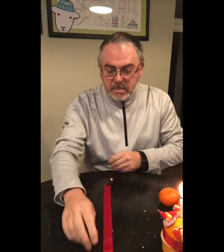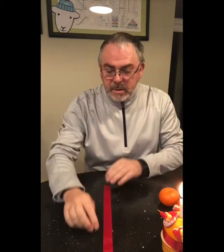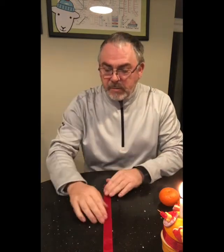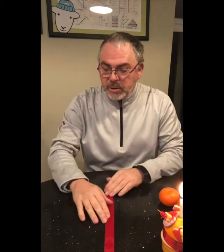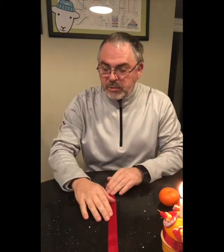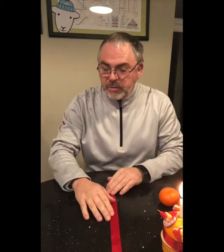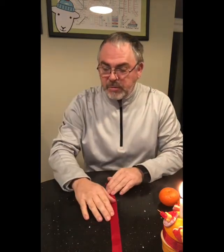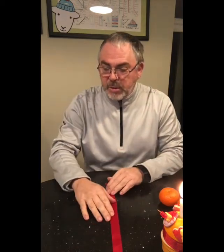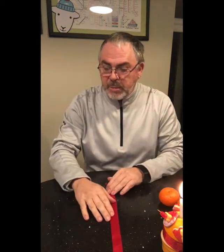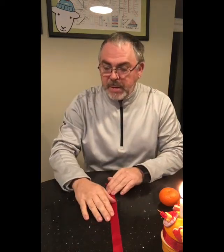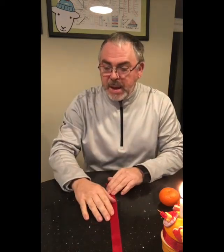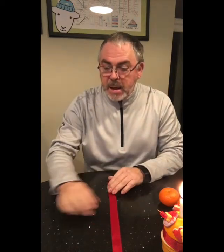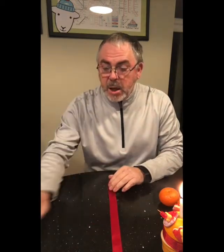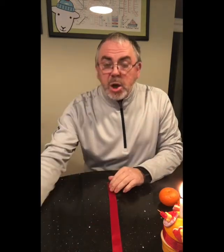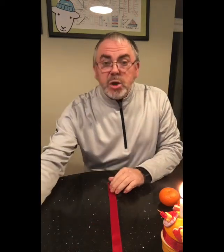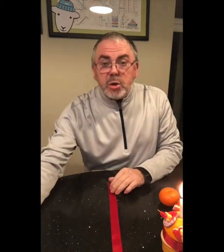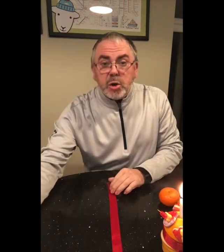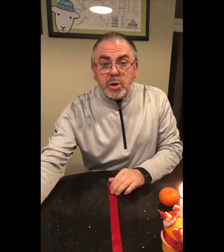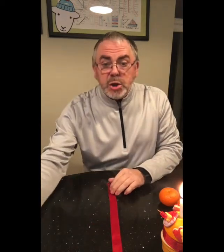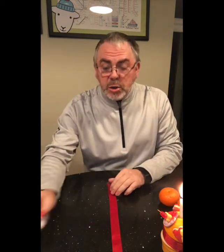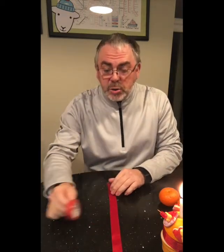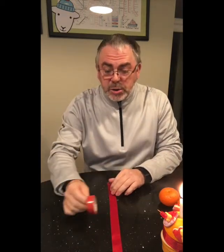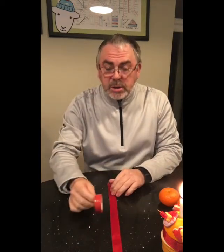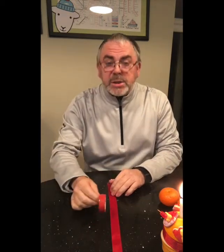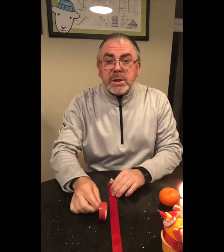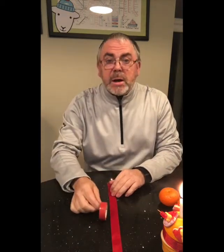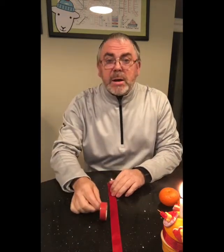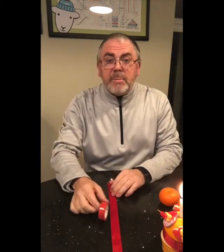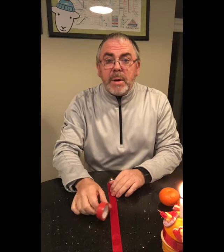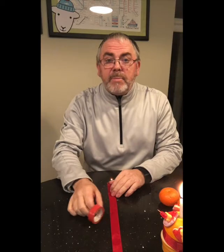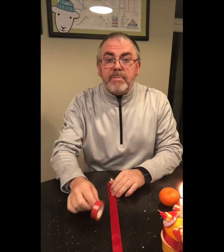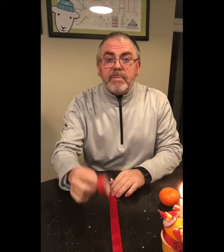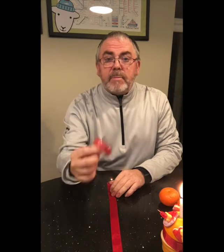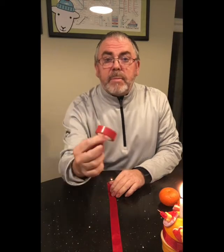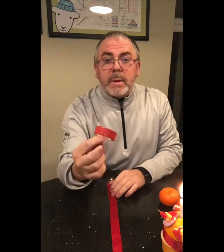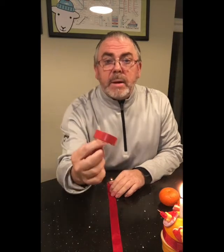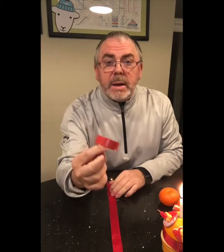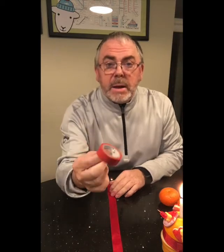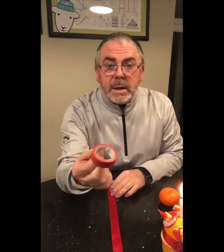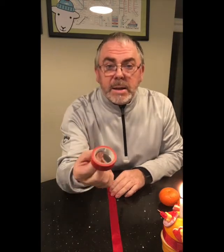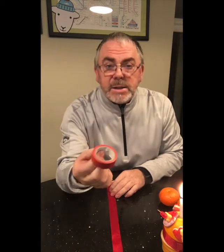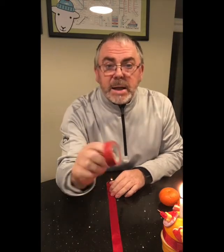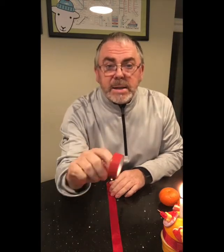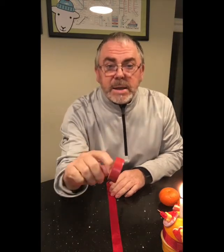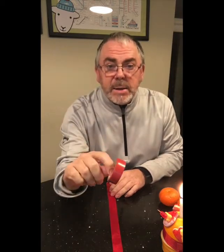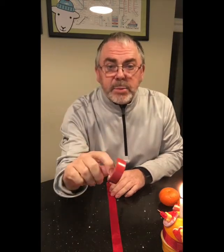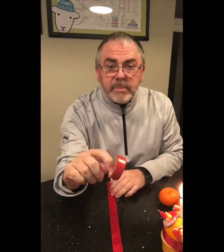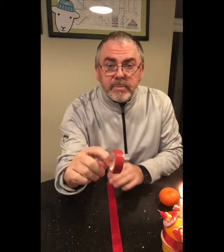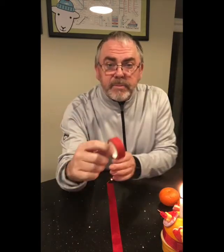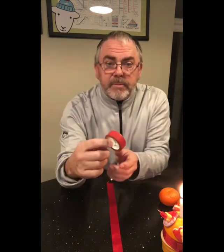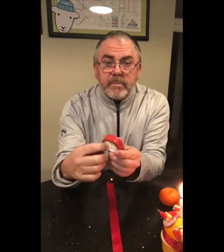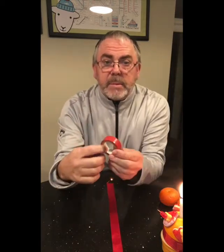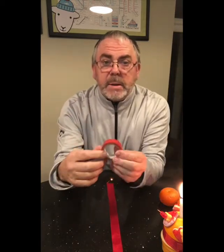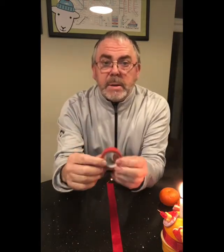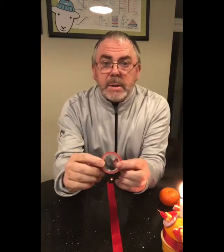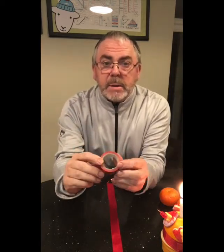Okay, got some red ribbon there. You could use some insulating tape.